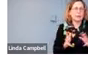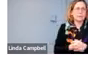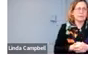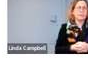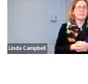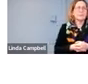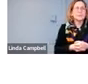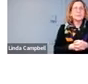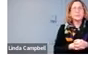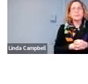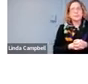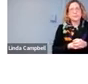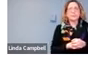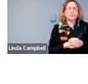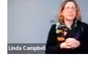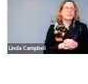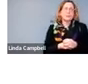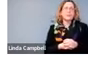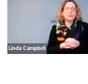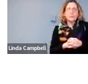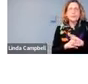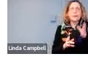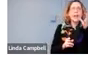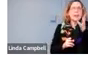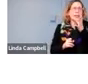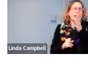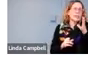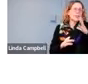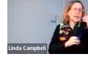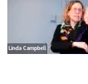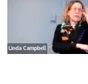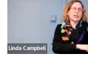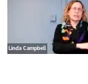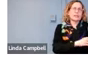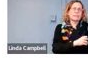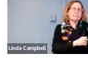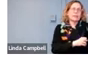And that's for aquatic, semi-aquatic, invasive species in North America.